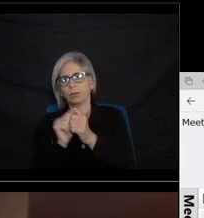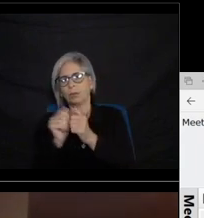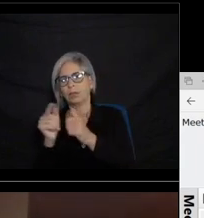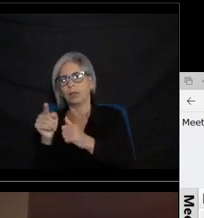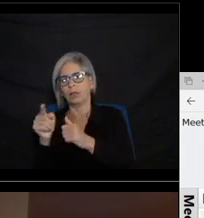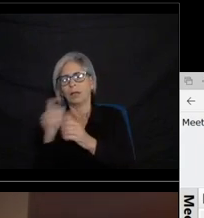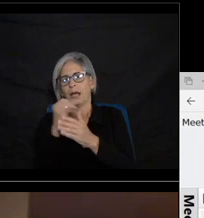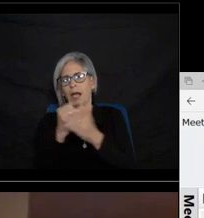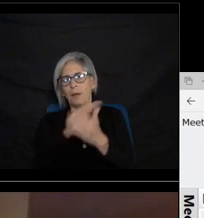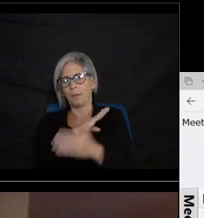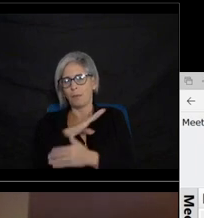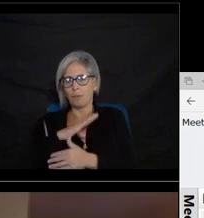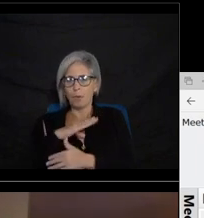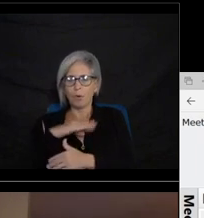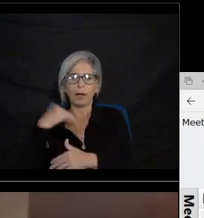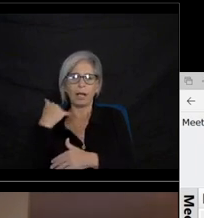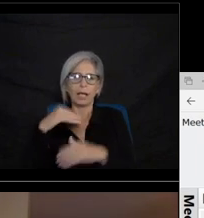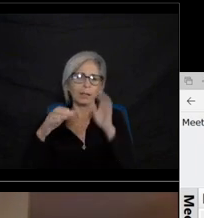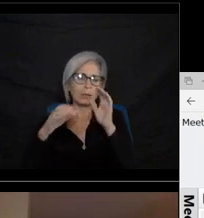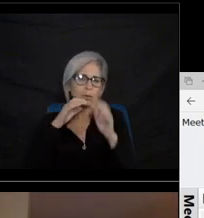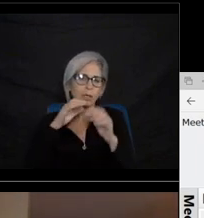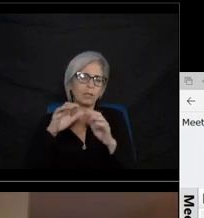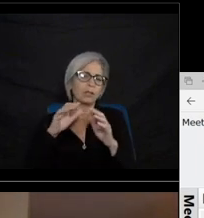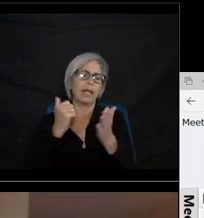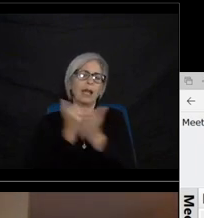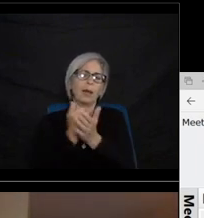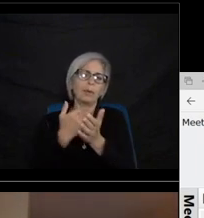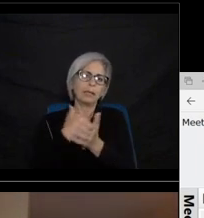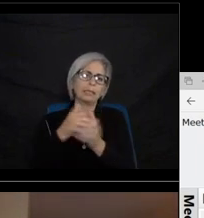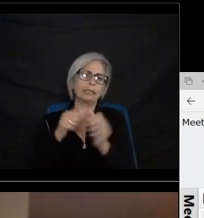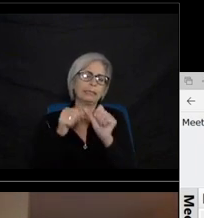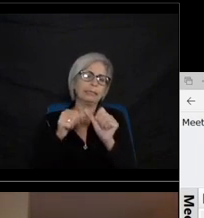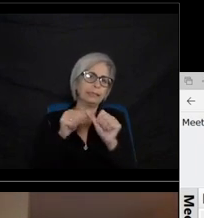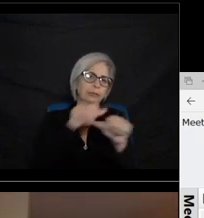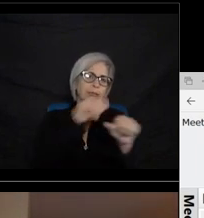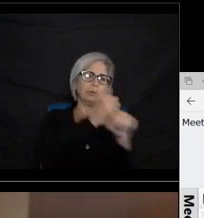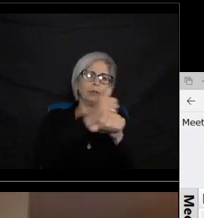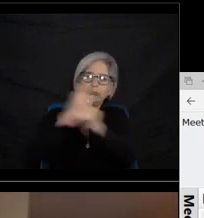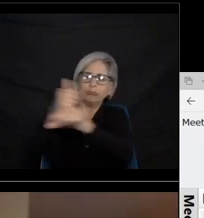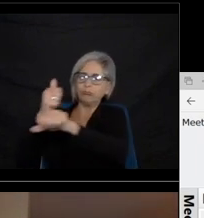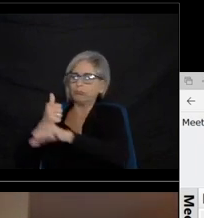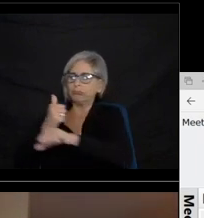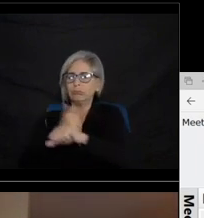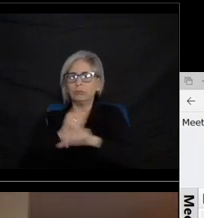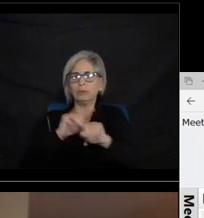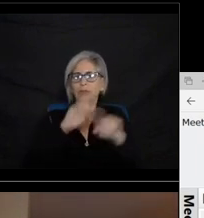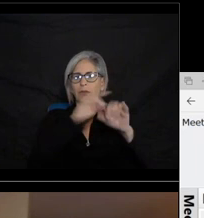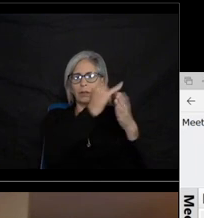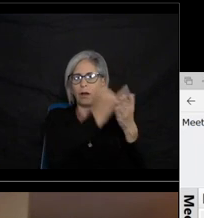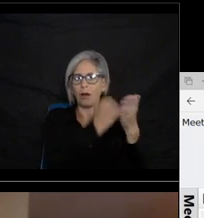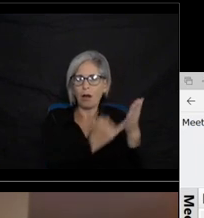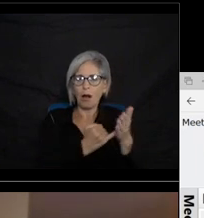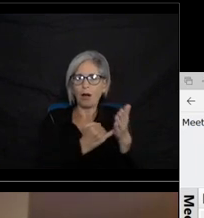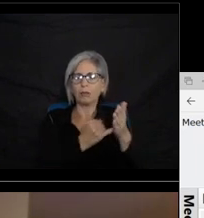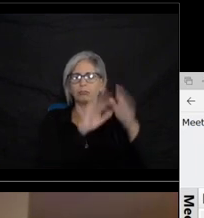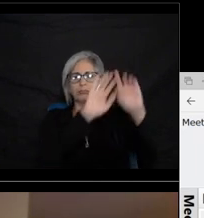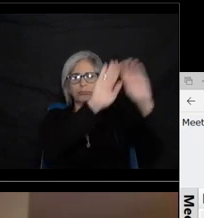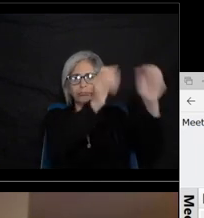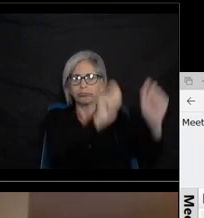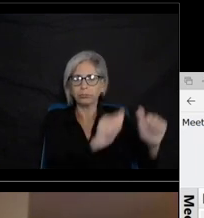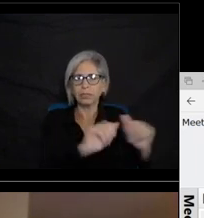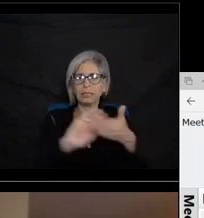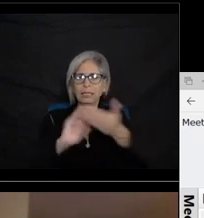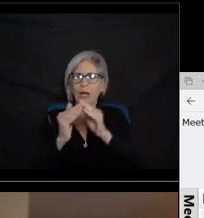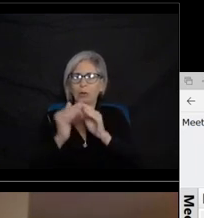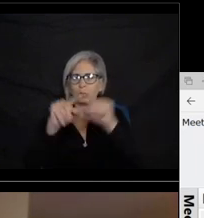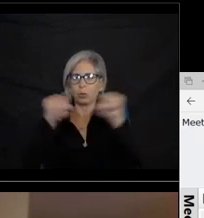the art board, and helping us continue the installations of the art at the in the town square area, including